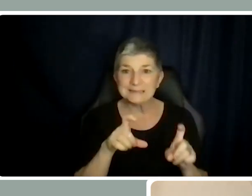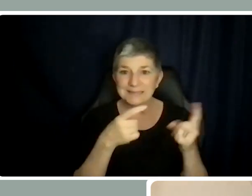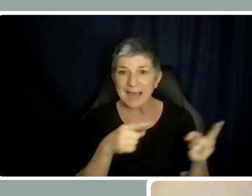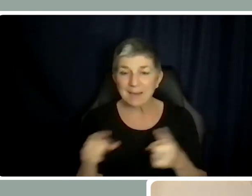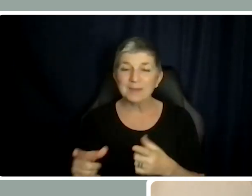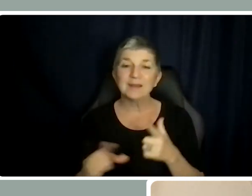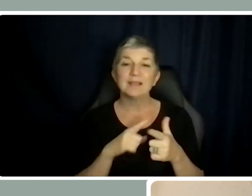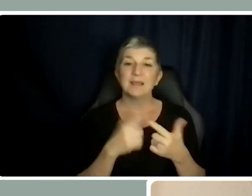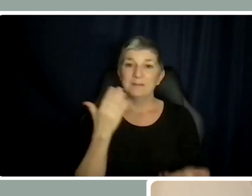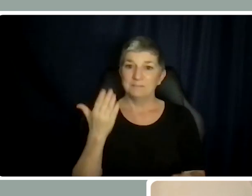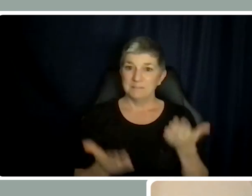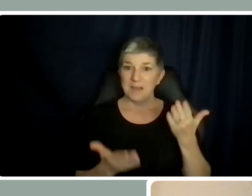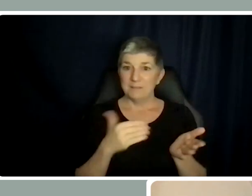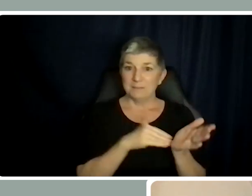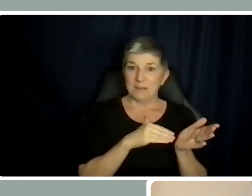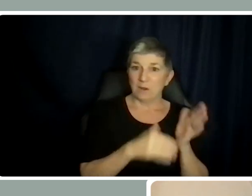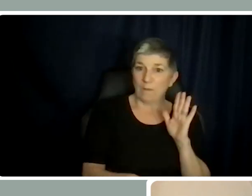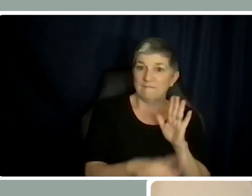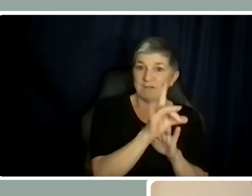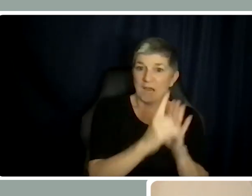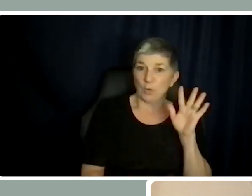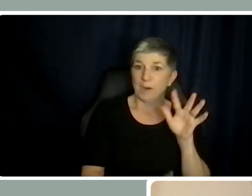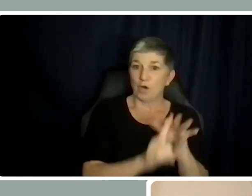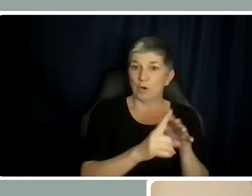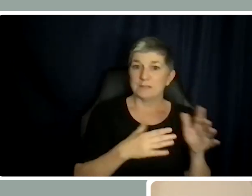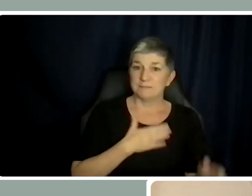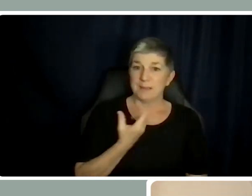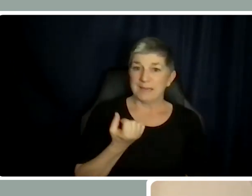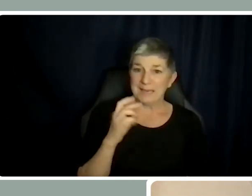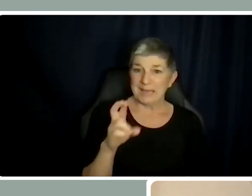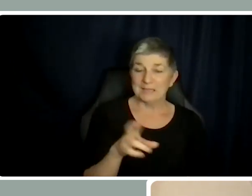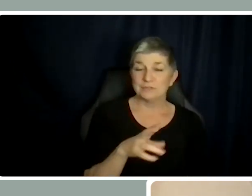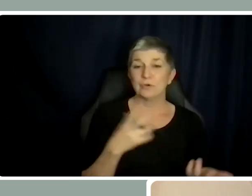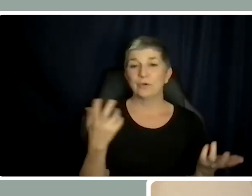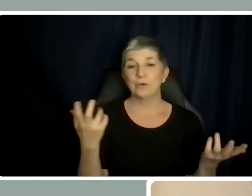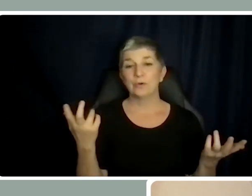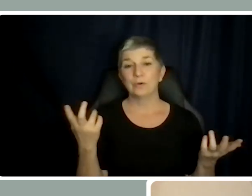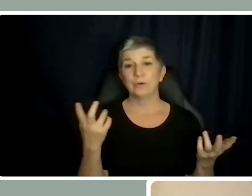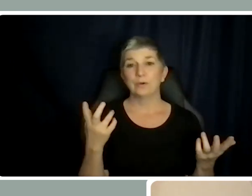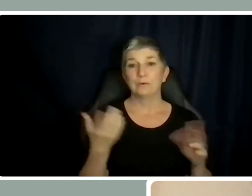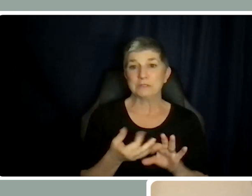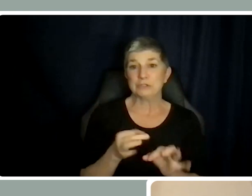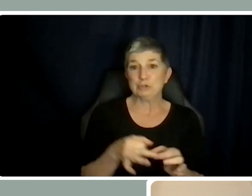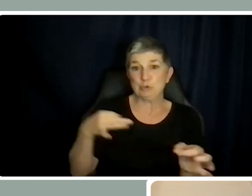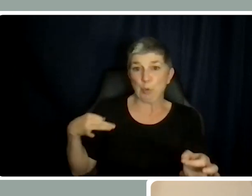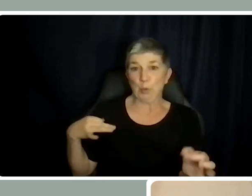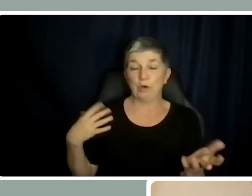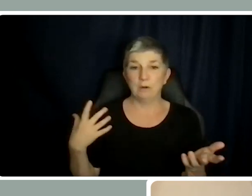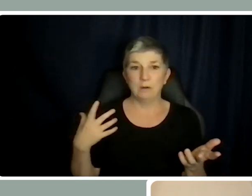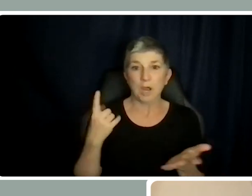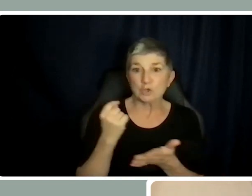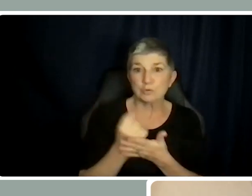maybe, my doctors would find a recurrence of my cancer, sooner, and then they could treat